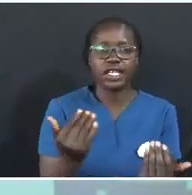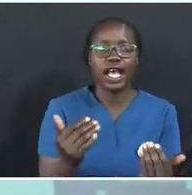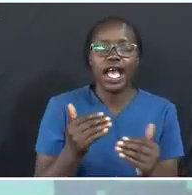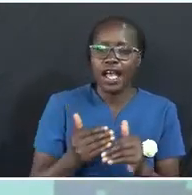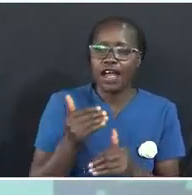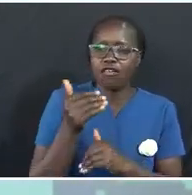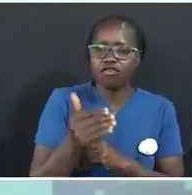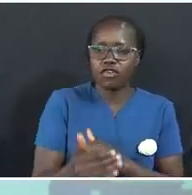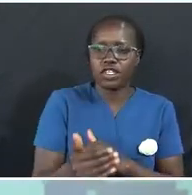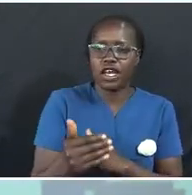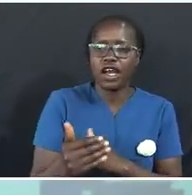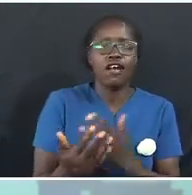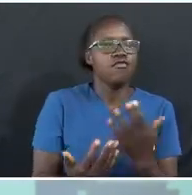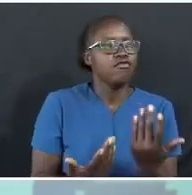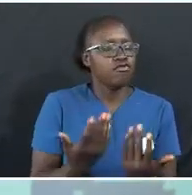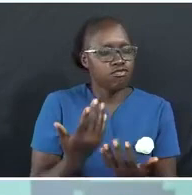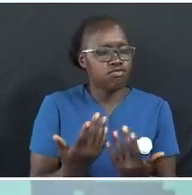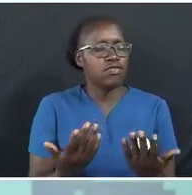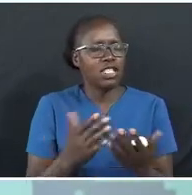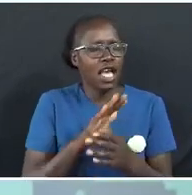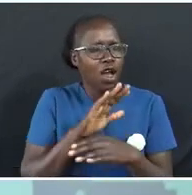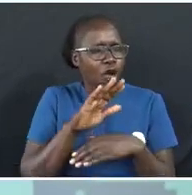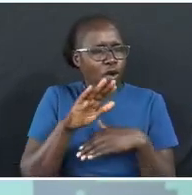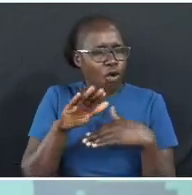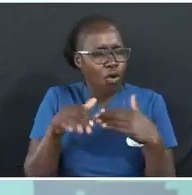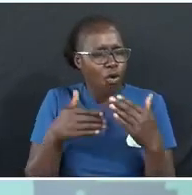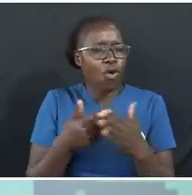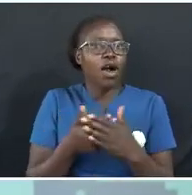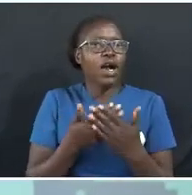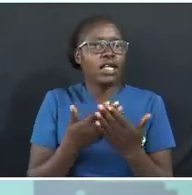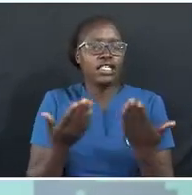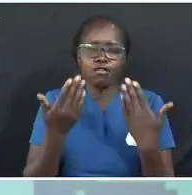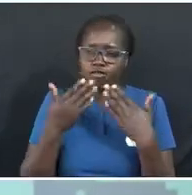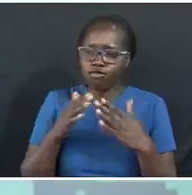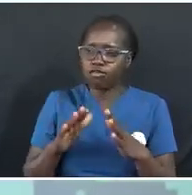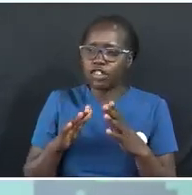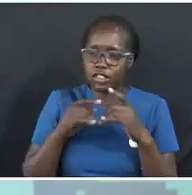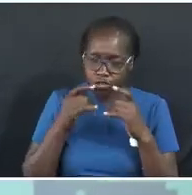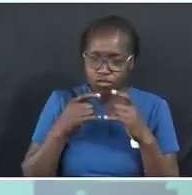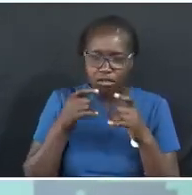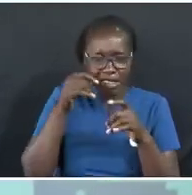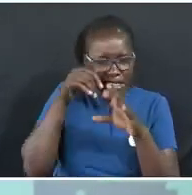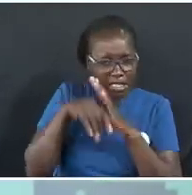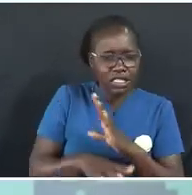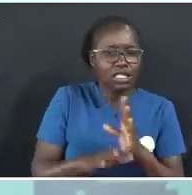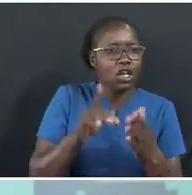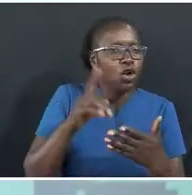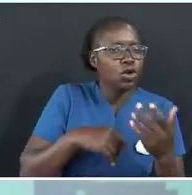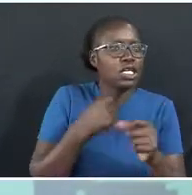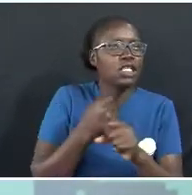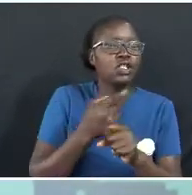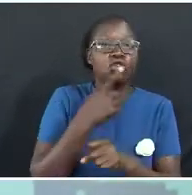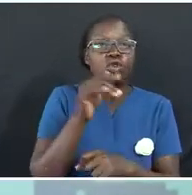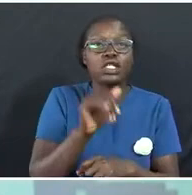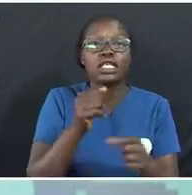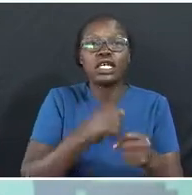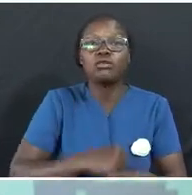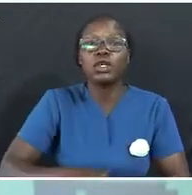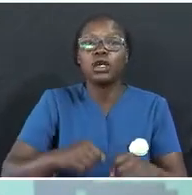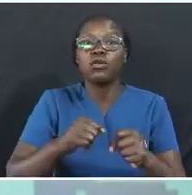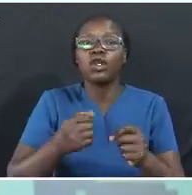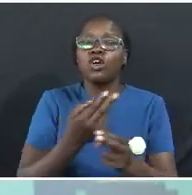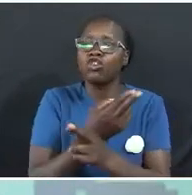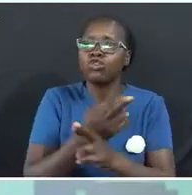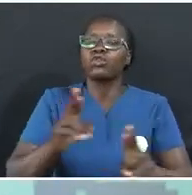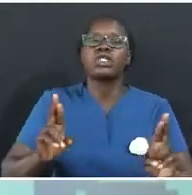after the entire universe, the entire world are plunged into sin, what can I do so that I can be able to redeem